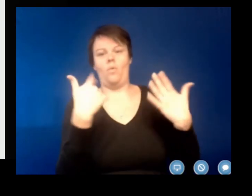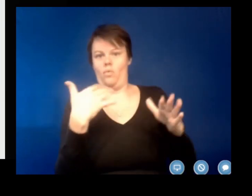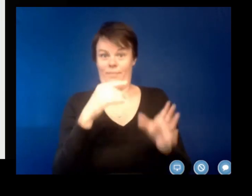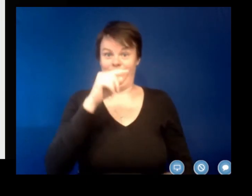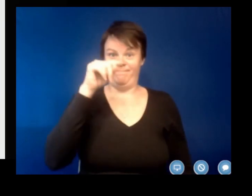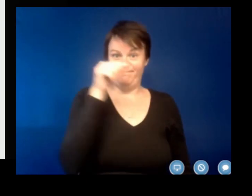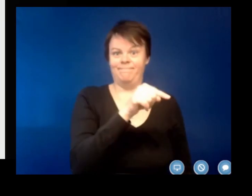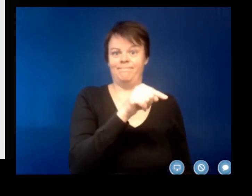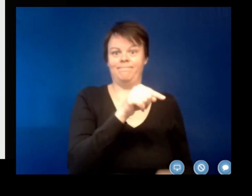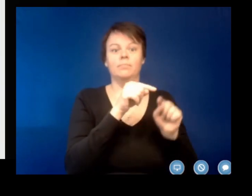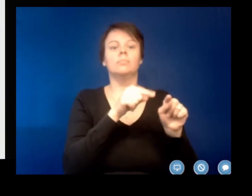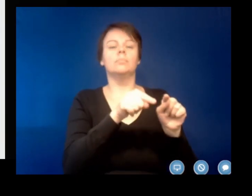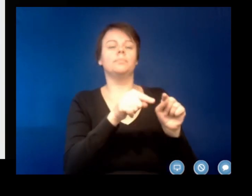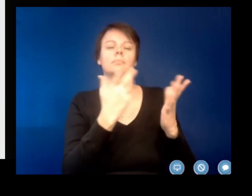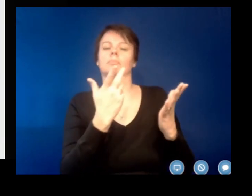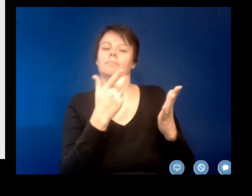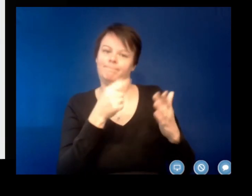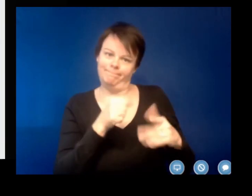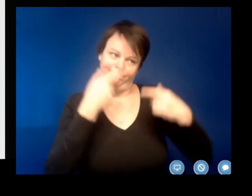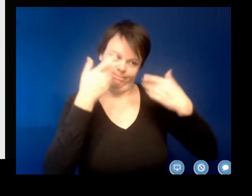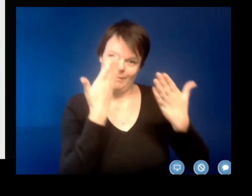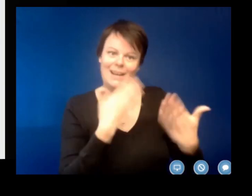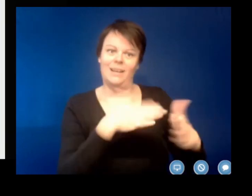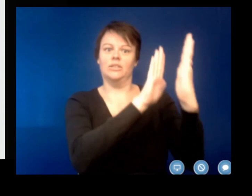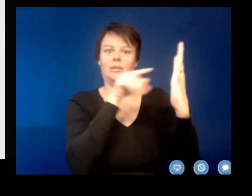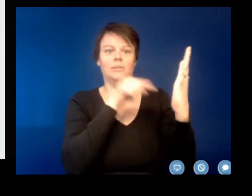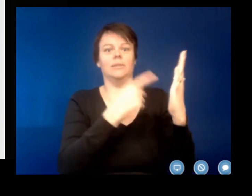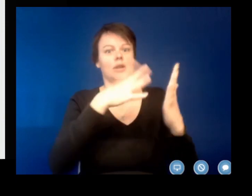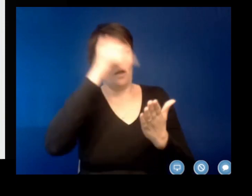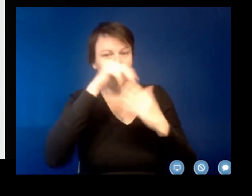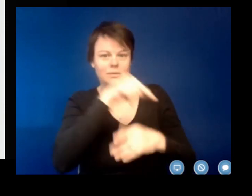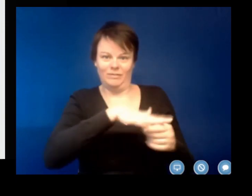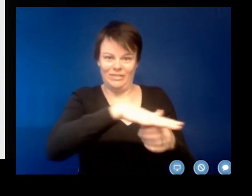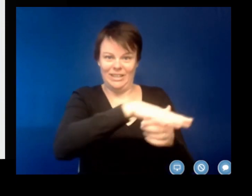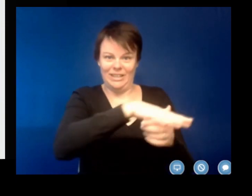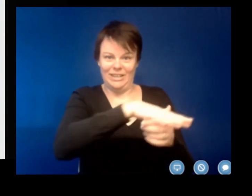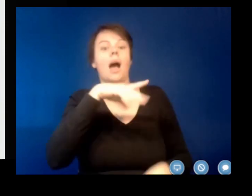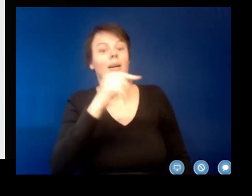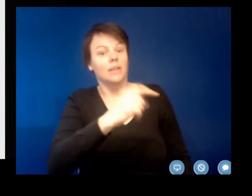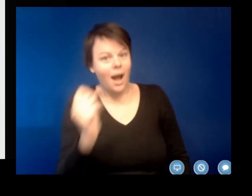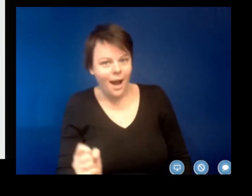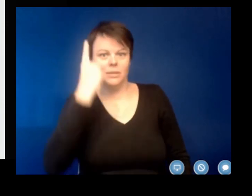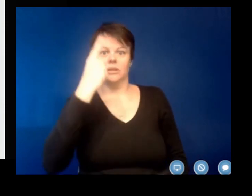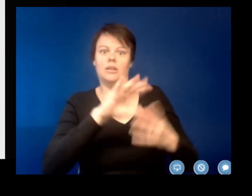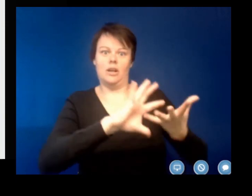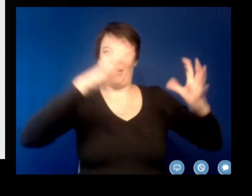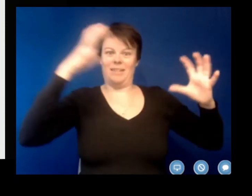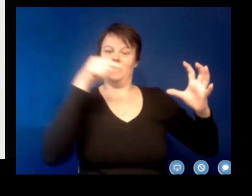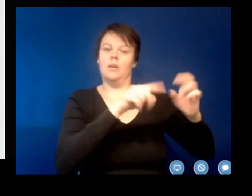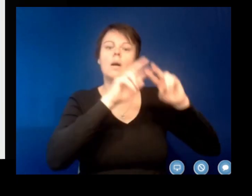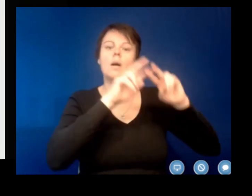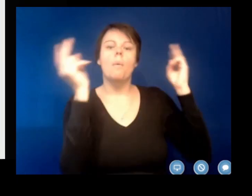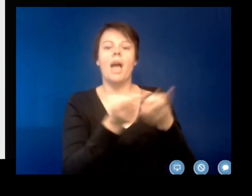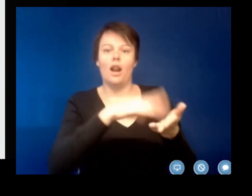changes and to enhance learning in this field. And to understand the complexity of global learning, from my understanding,